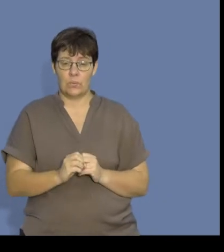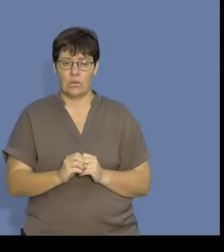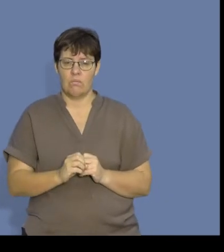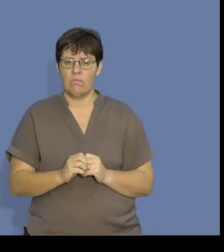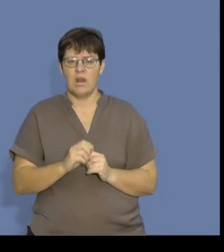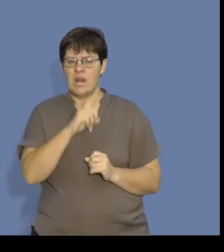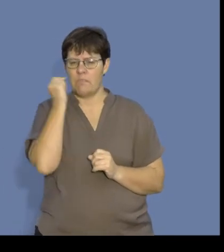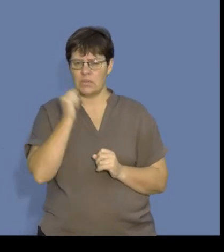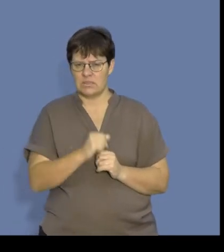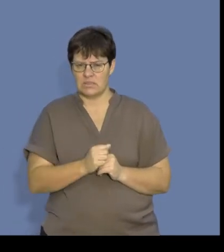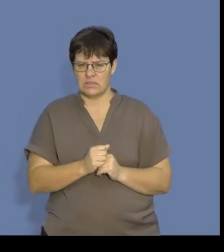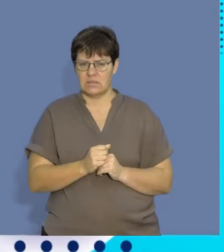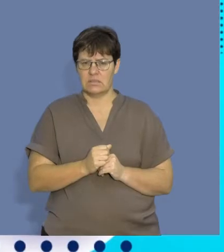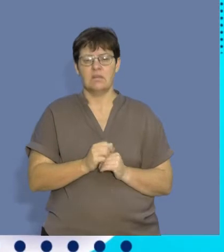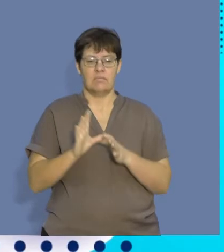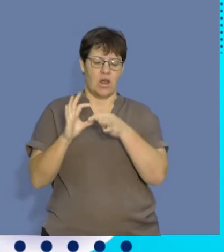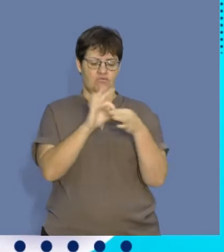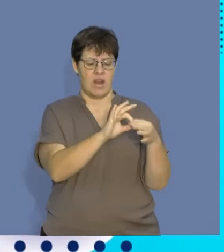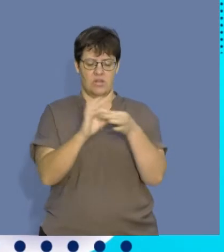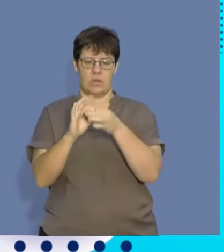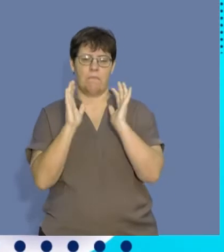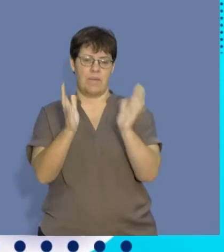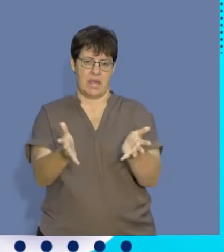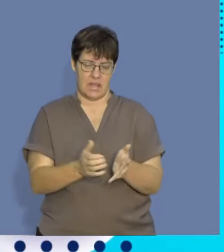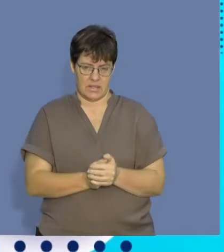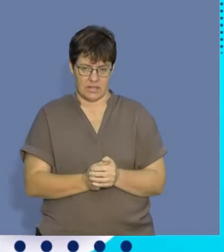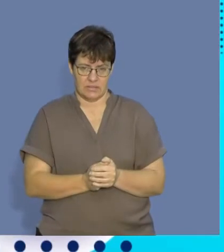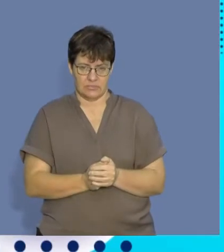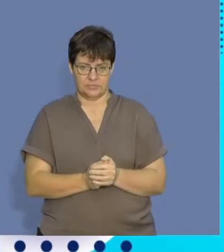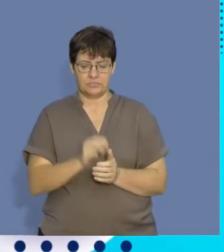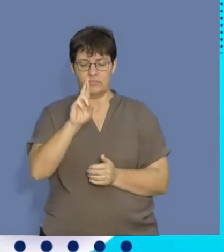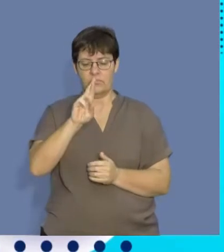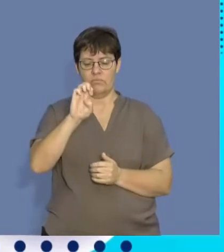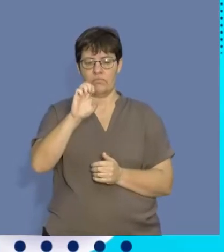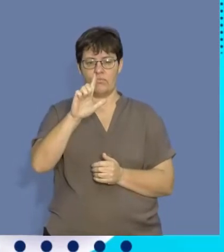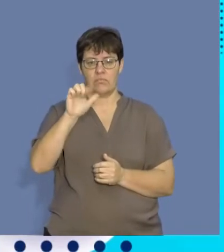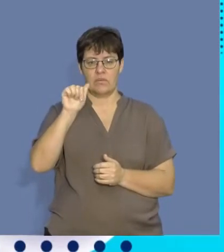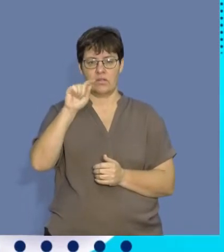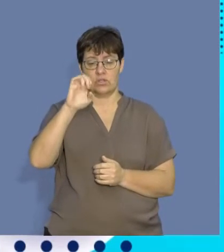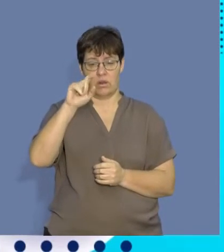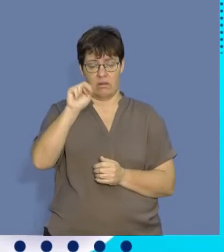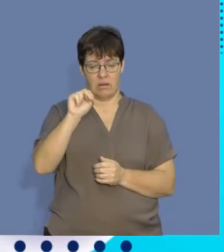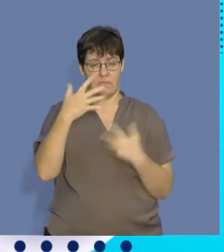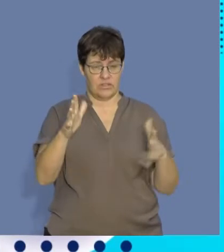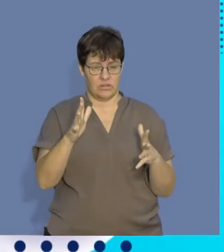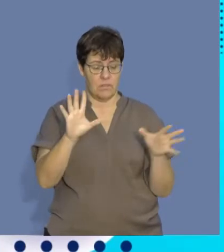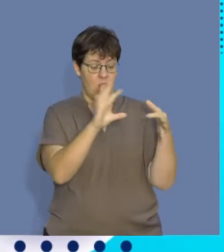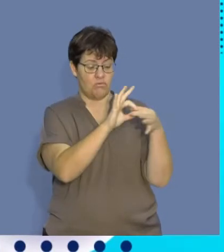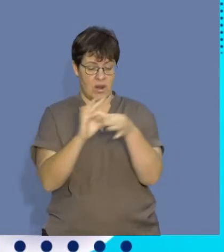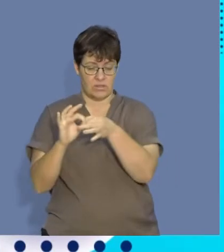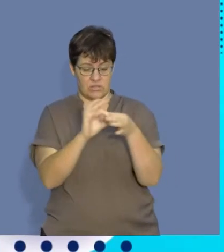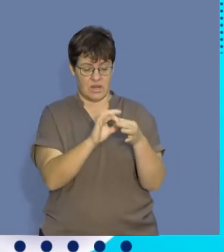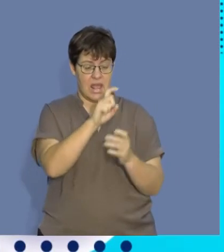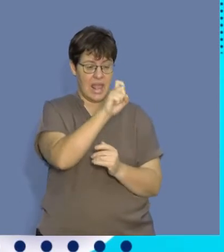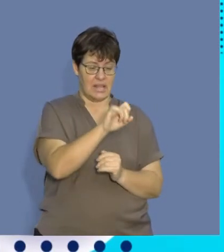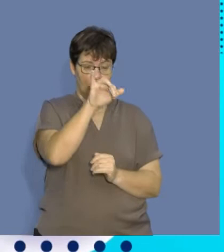not a function, what do we call it? We just call it a relation, right? A relation meaning there's a certain relationship